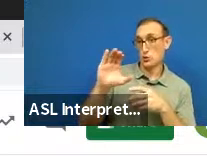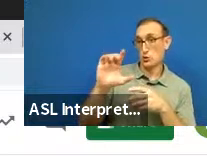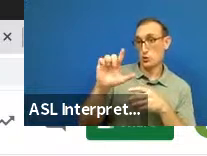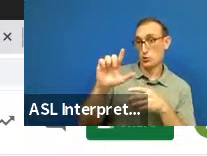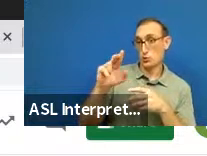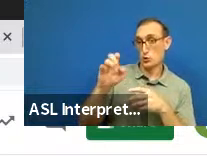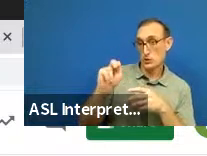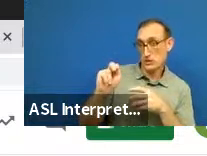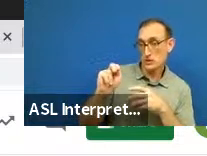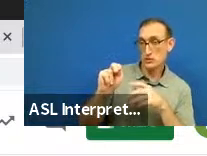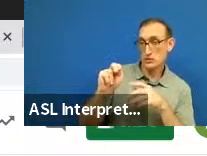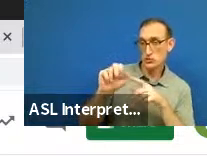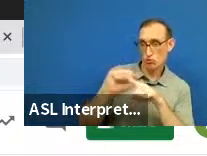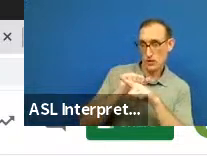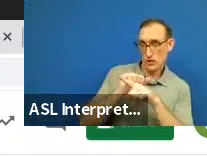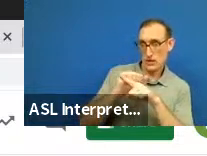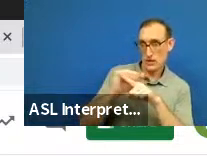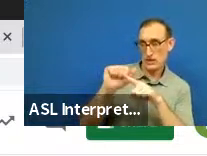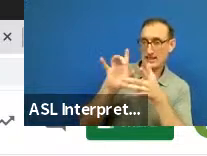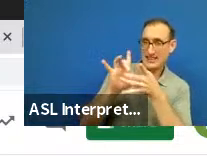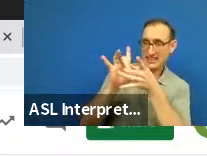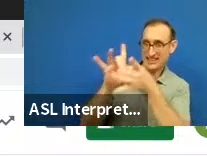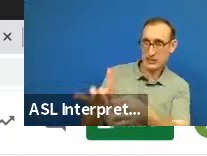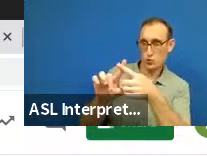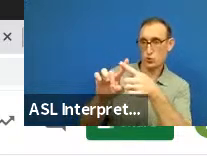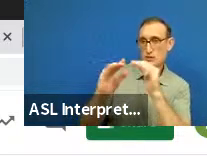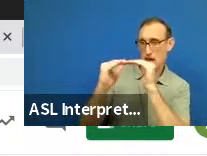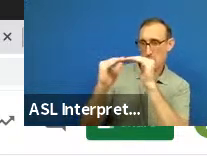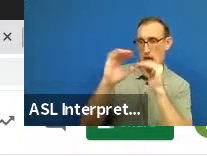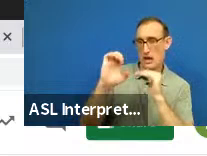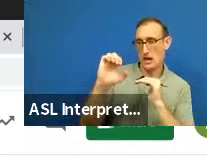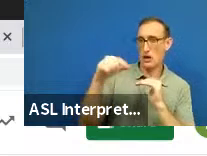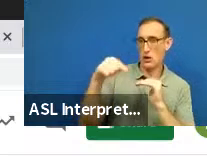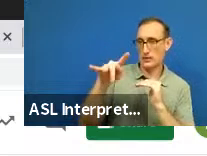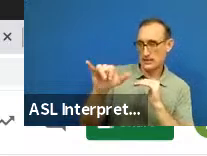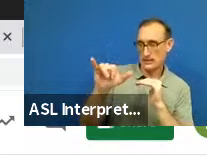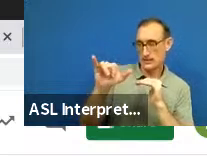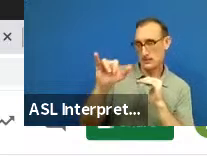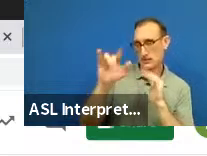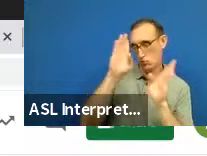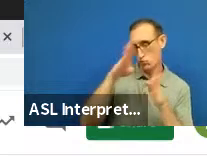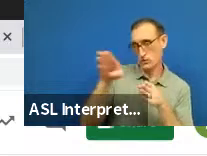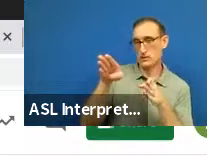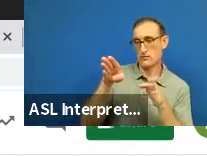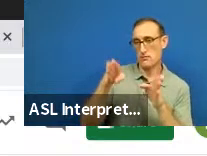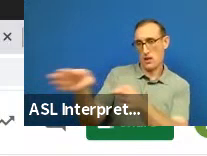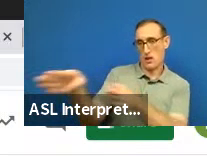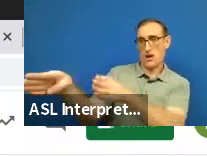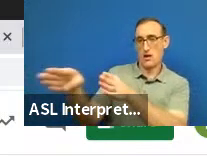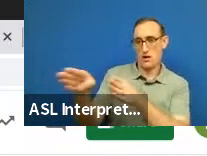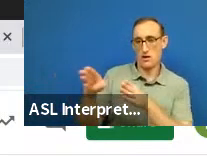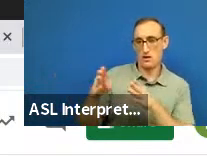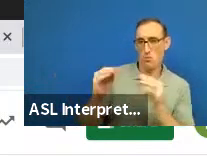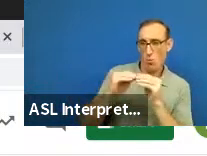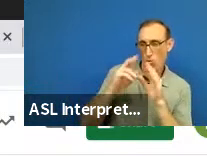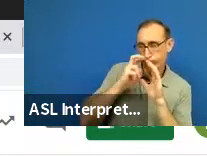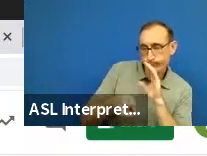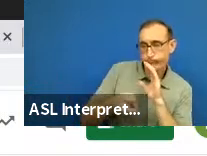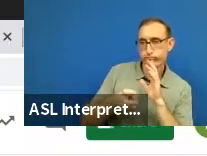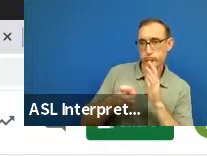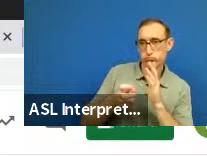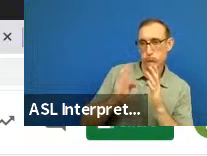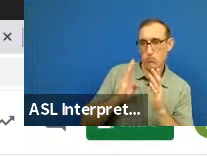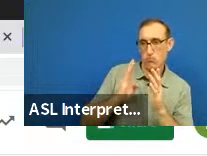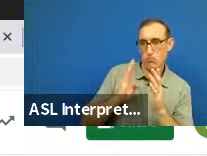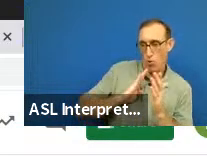of our strategic plan and really dig down into that as a board professionally and see what other best